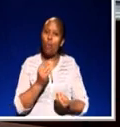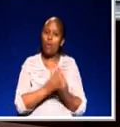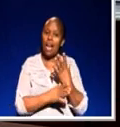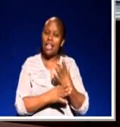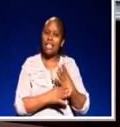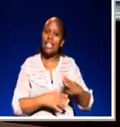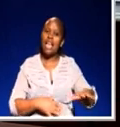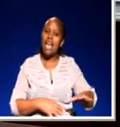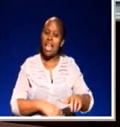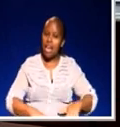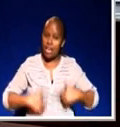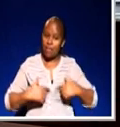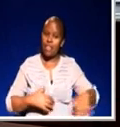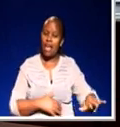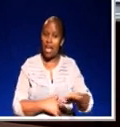My dear learner,